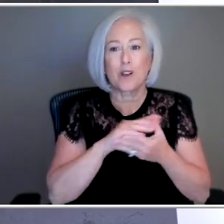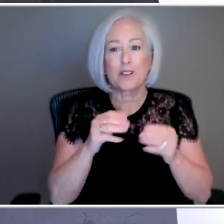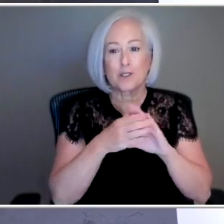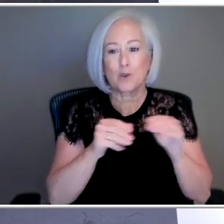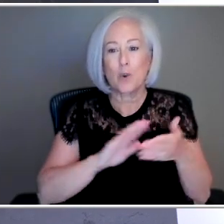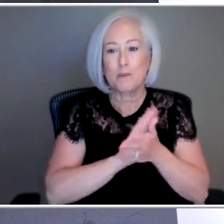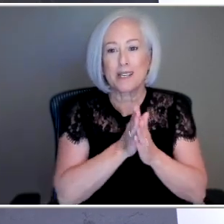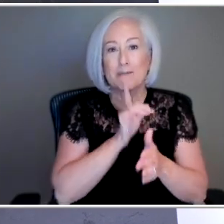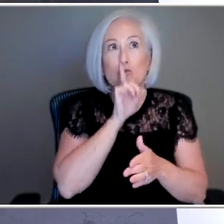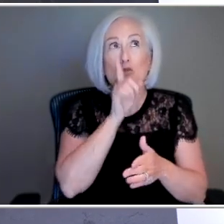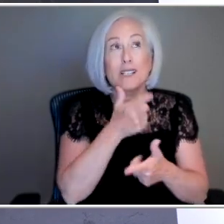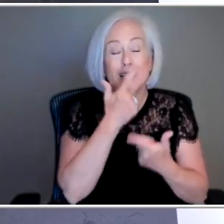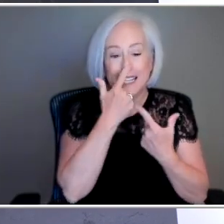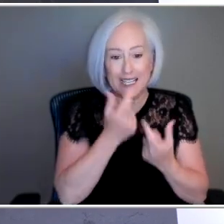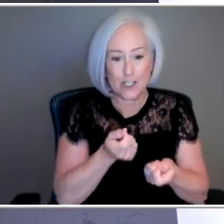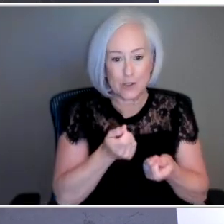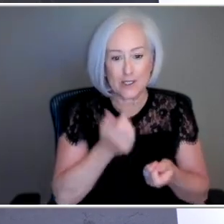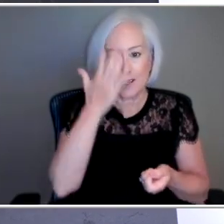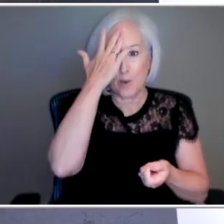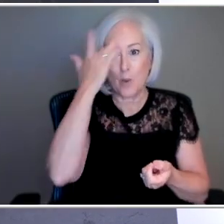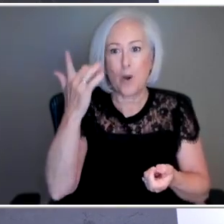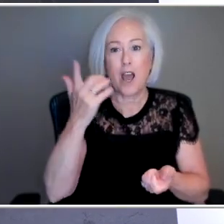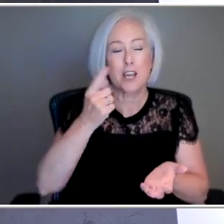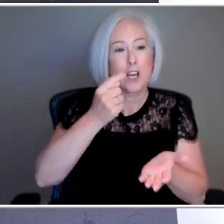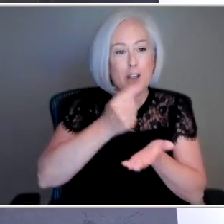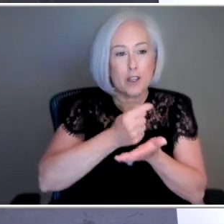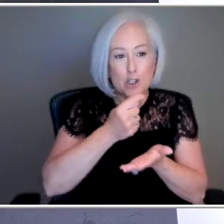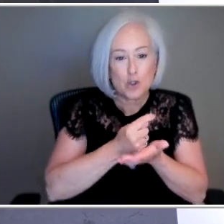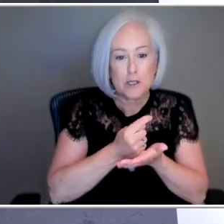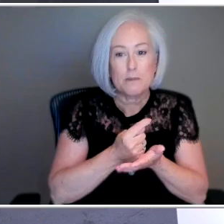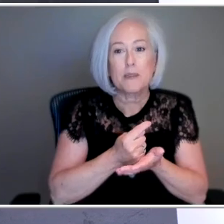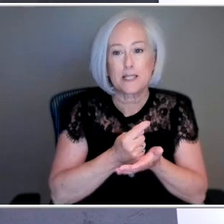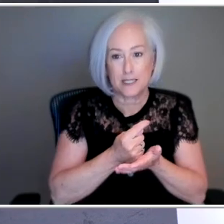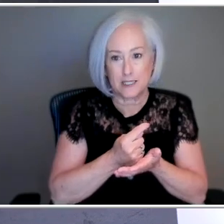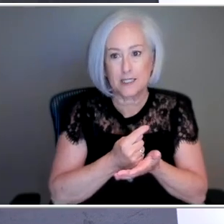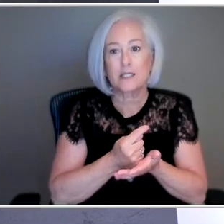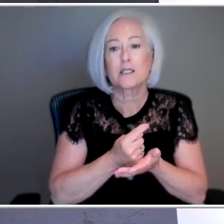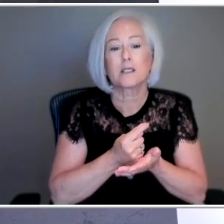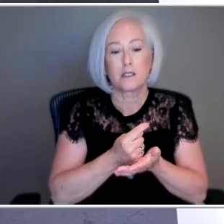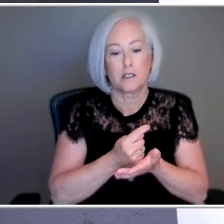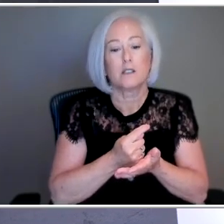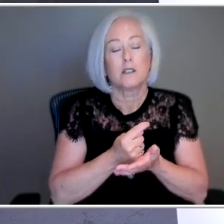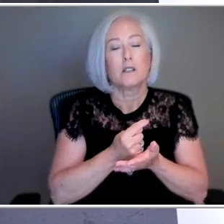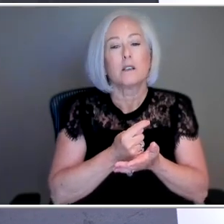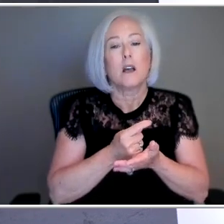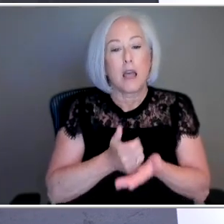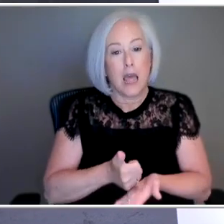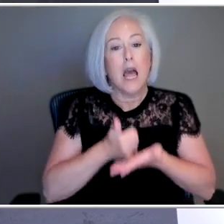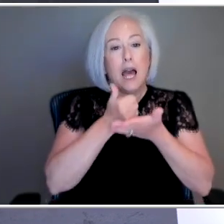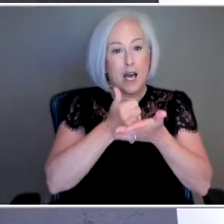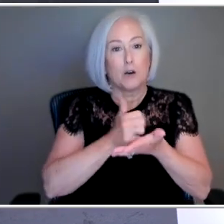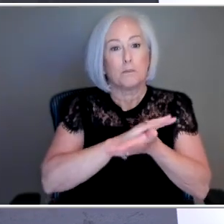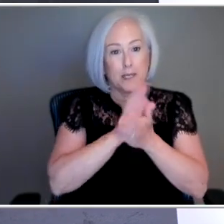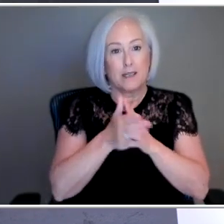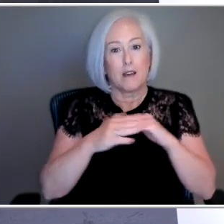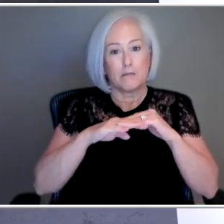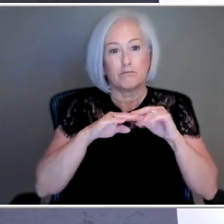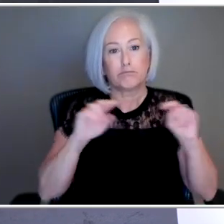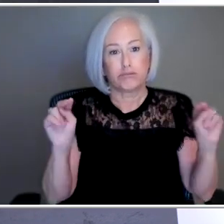because this treatment that Dr. Abiyankar is talking about puts you into remission, but you still needed a bone marrow transplant.